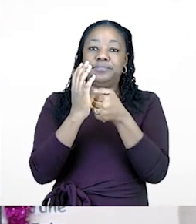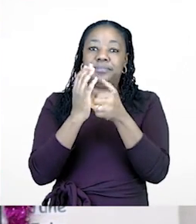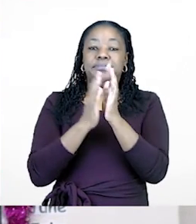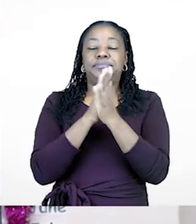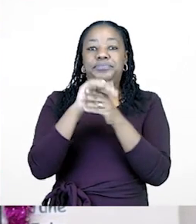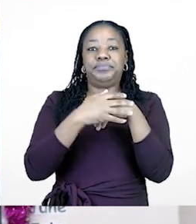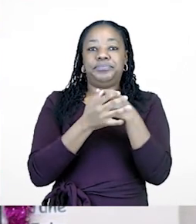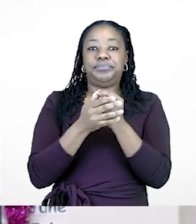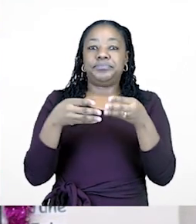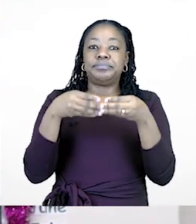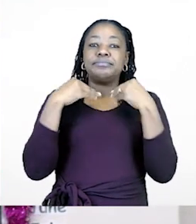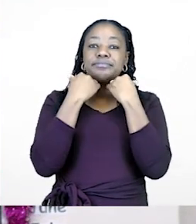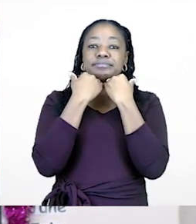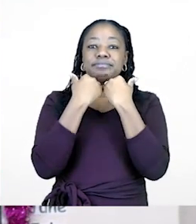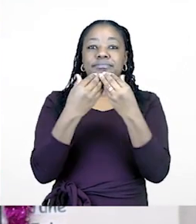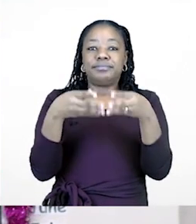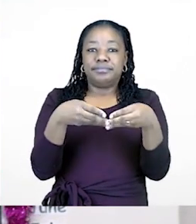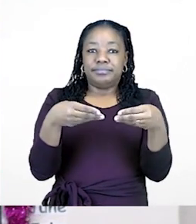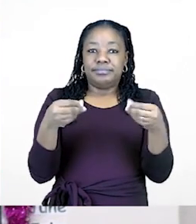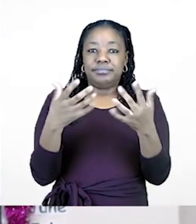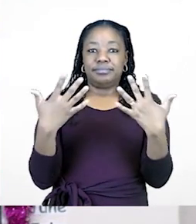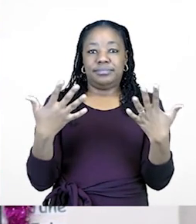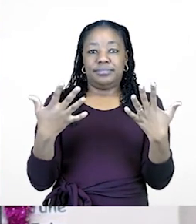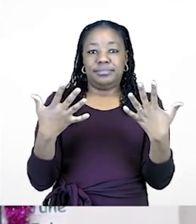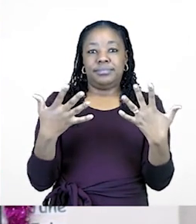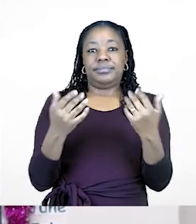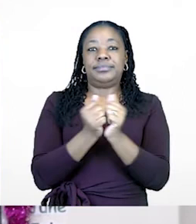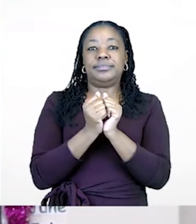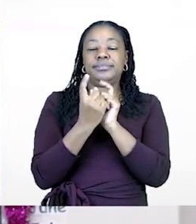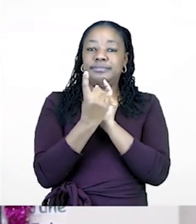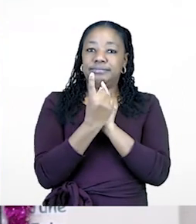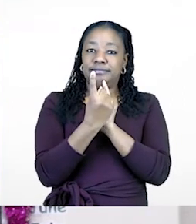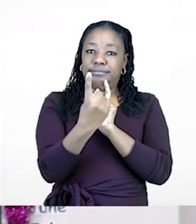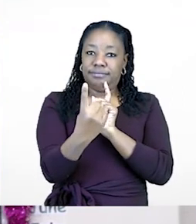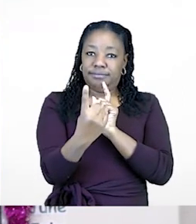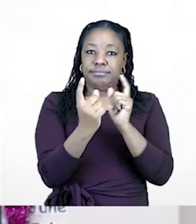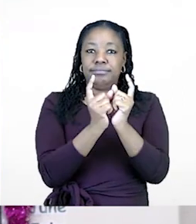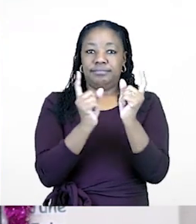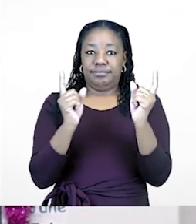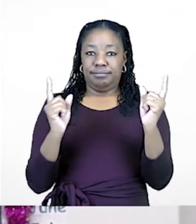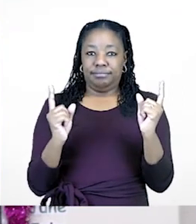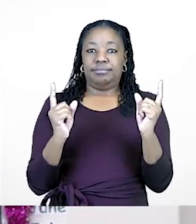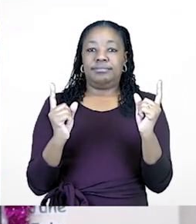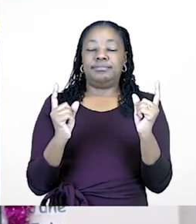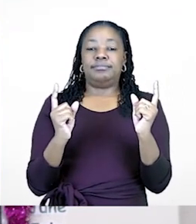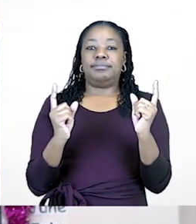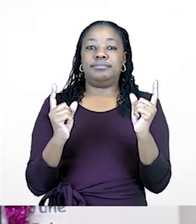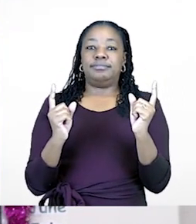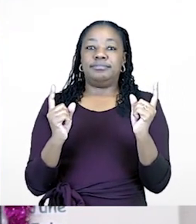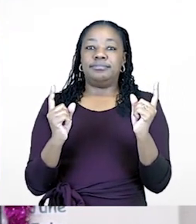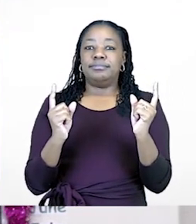your hands when you are done sanitizing, as well as to check your social distancing as well by putting your